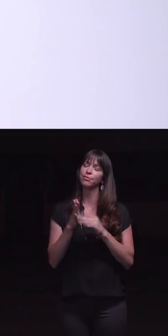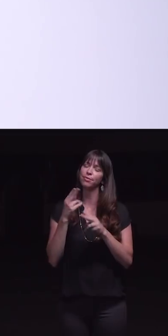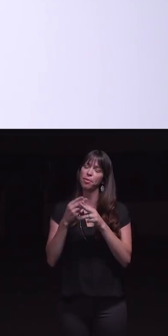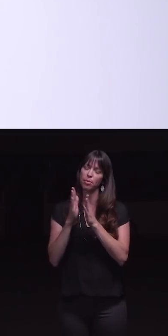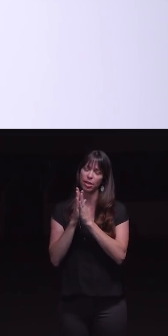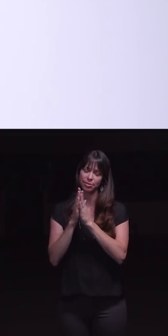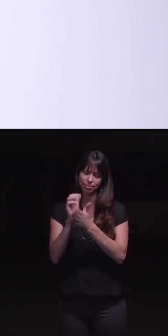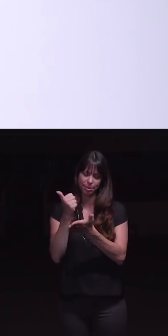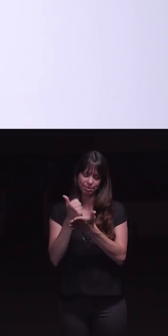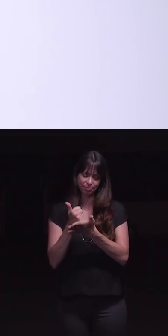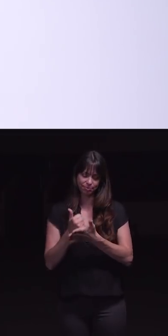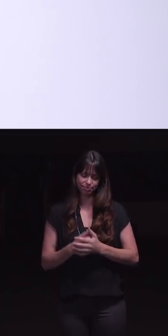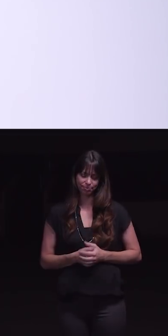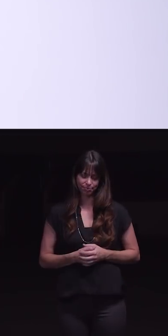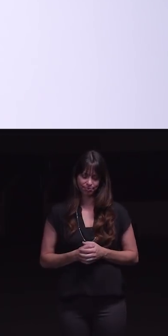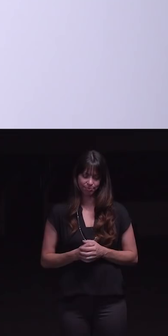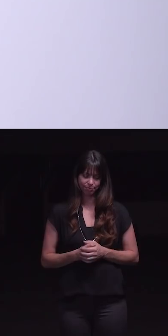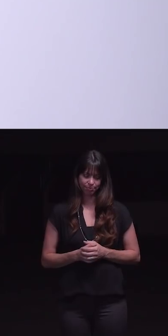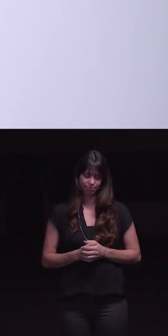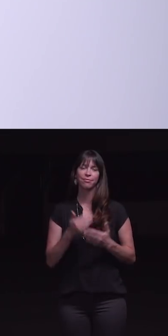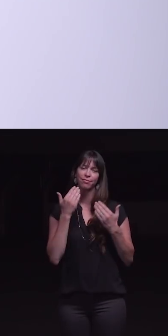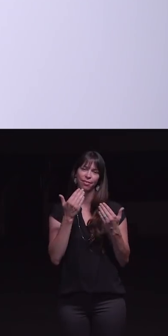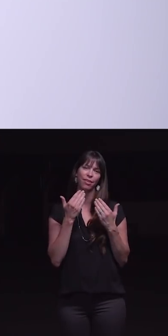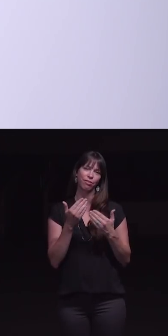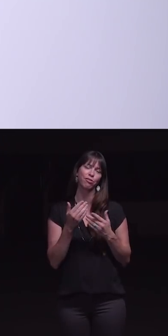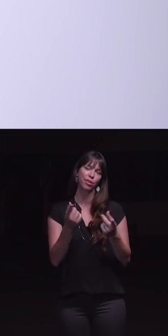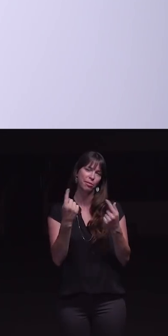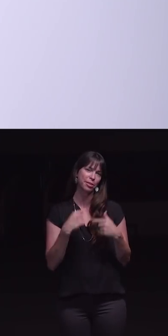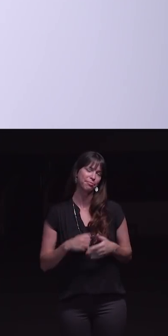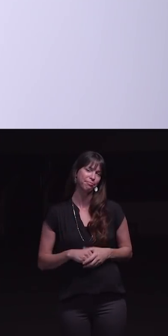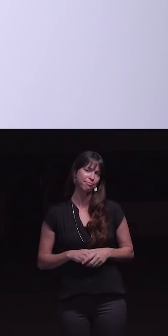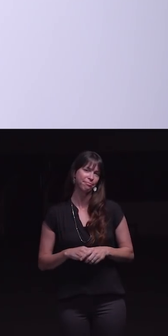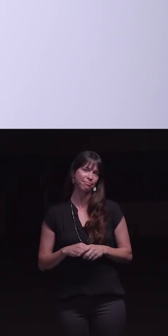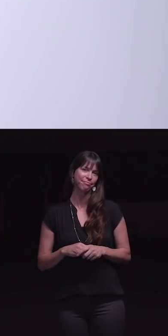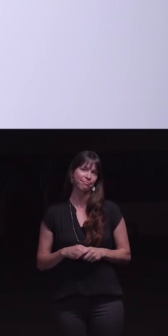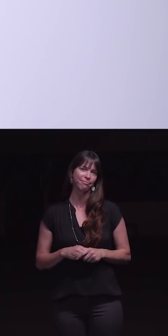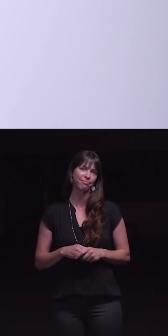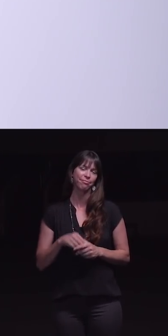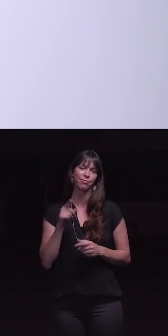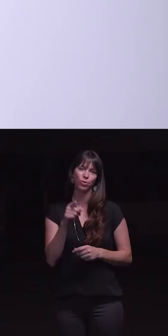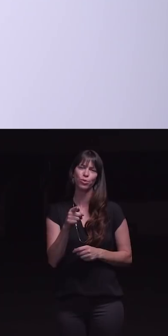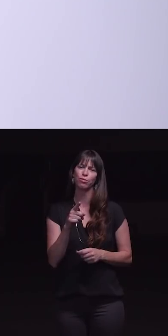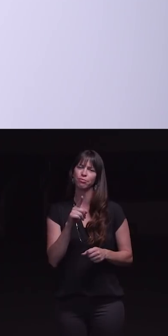name. Amen. Hey,